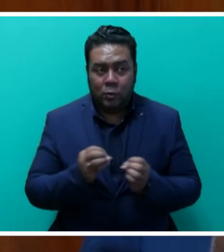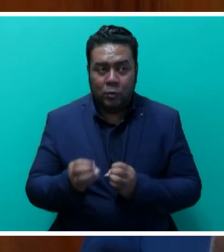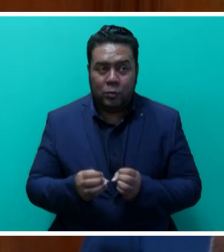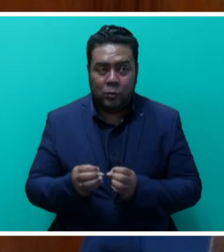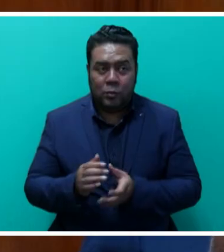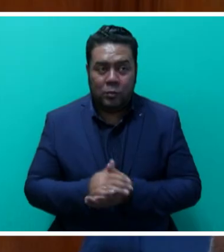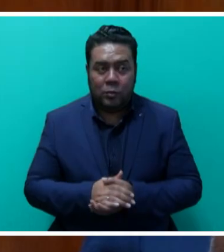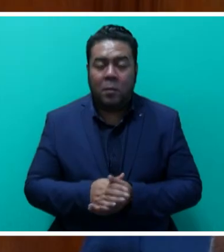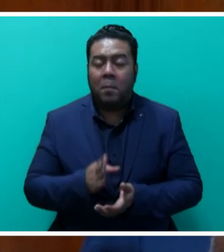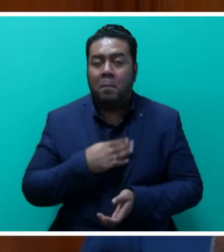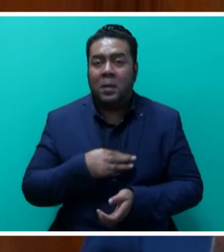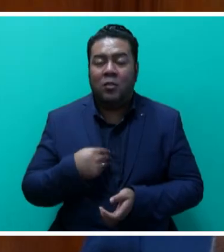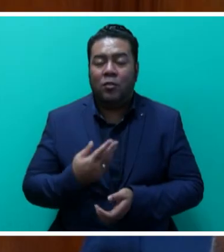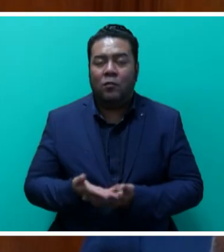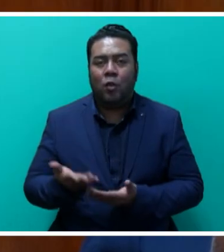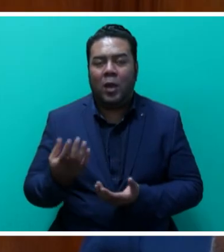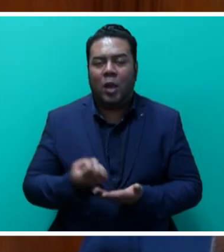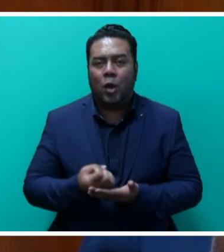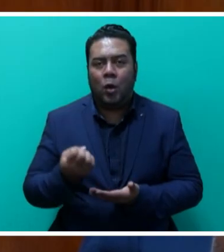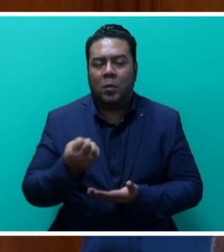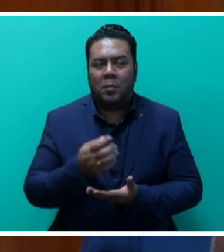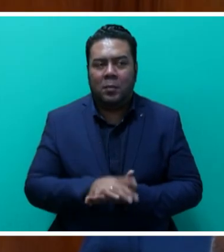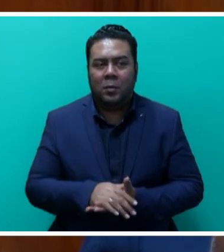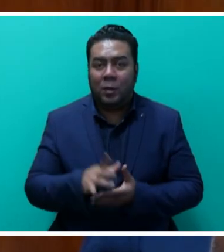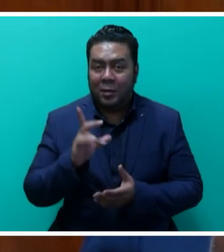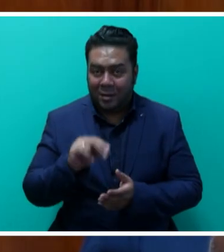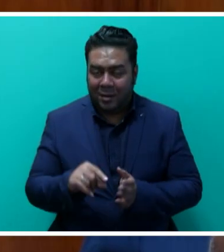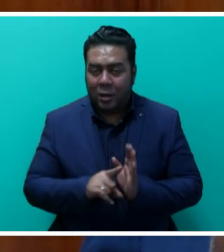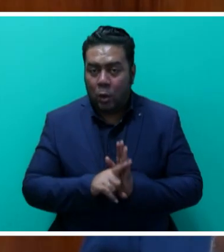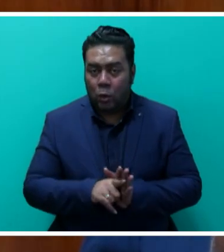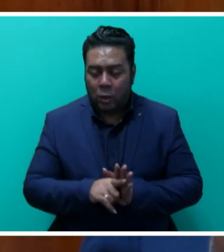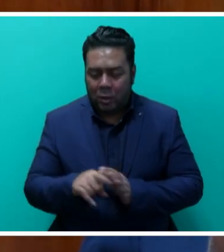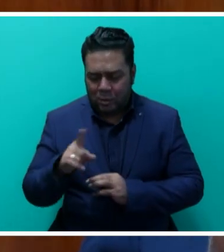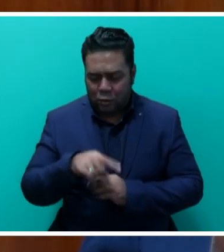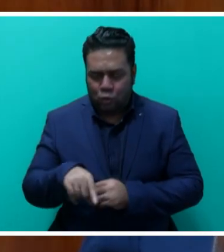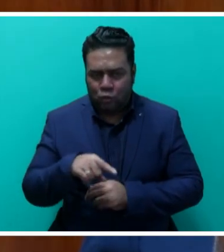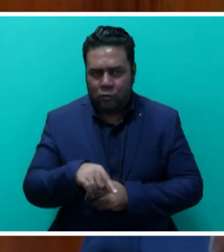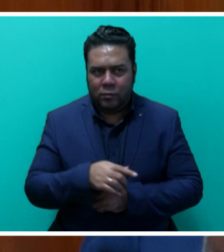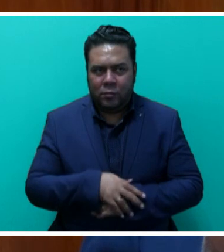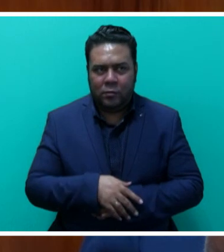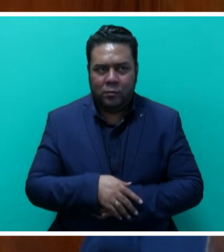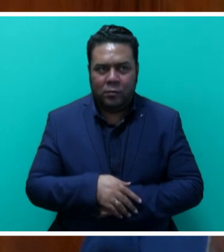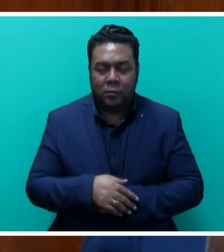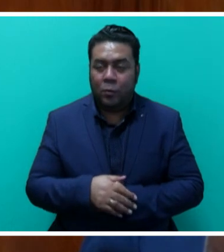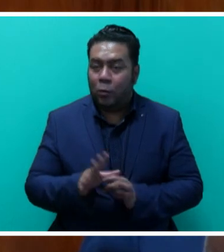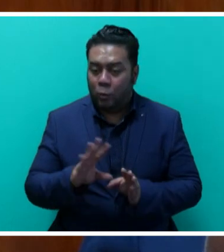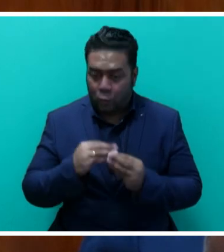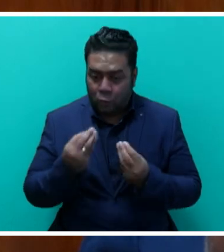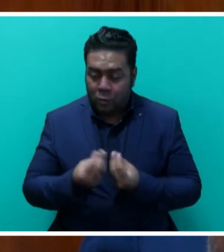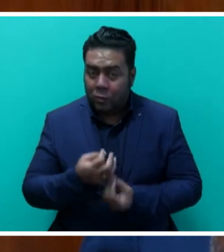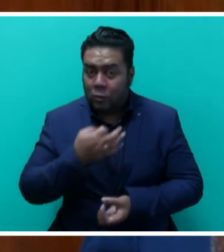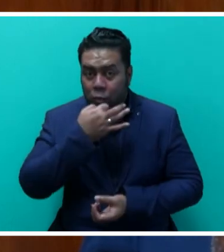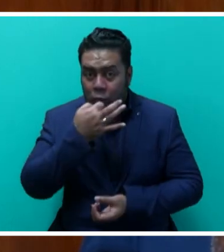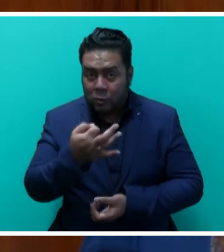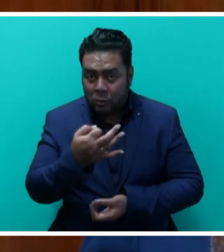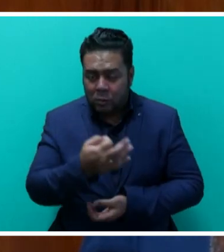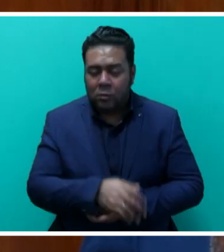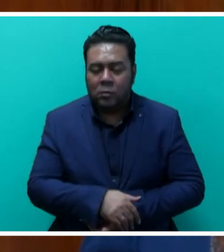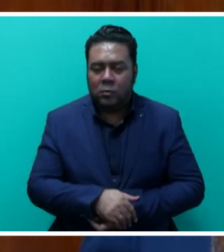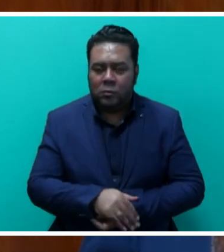then Ministry of Economy. This was done in Lautoka and Suva, and where the organizations requested